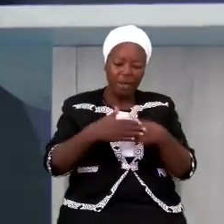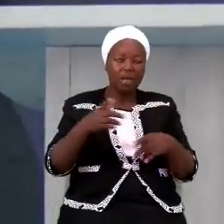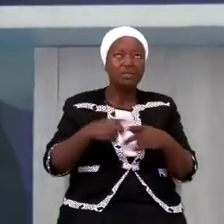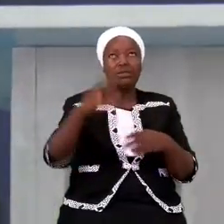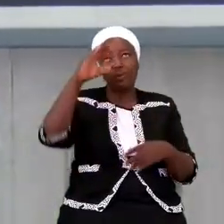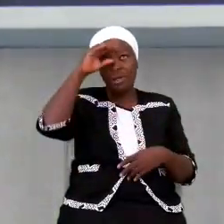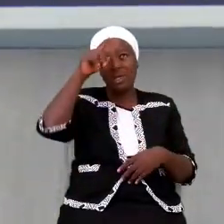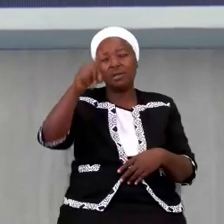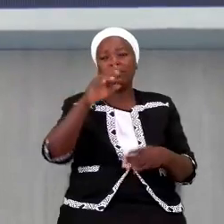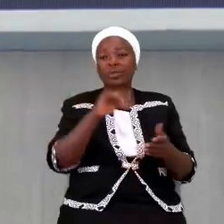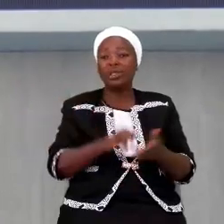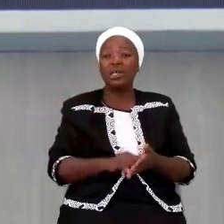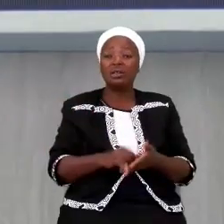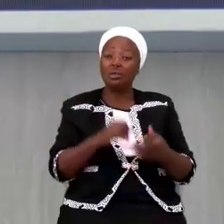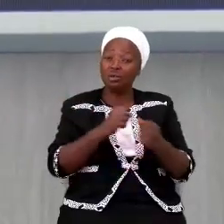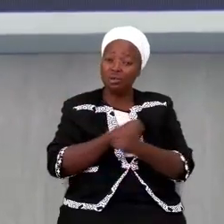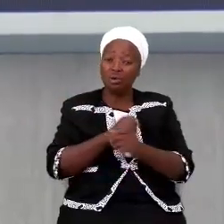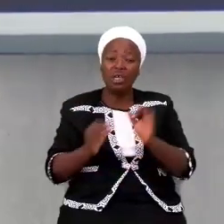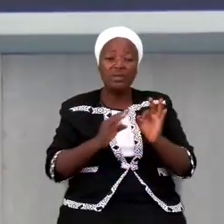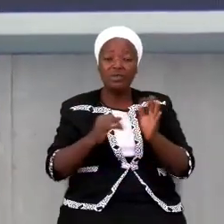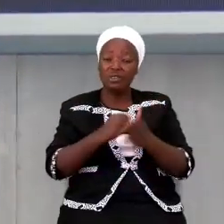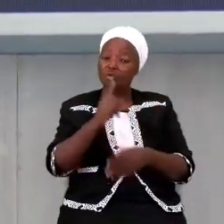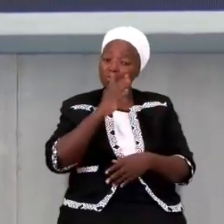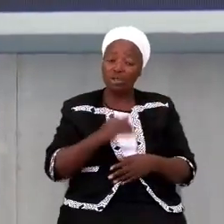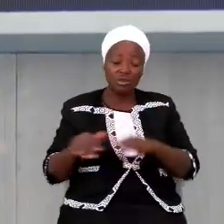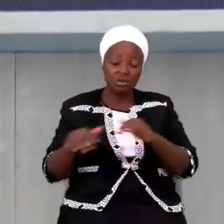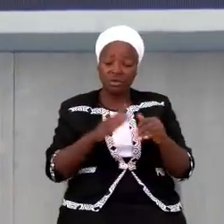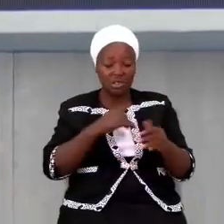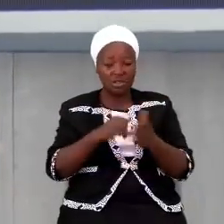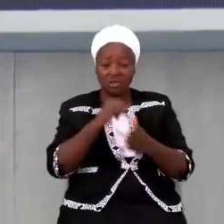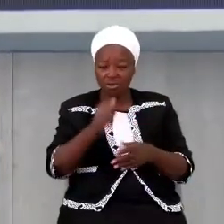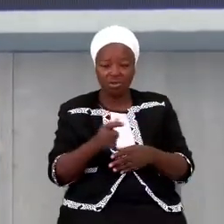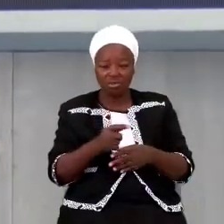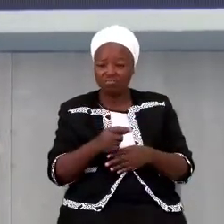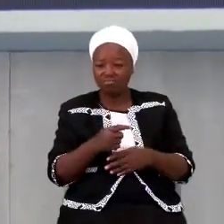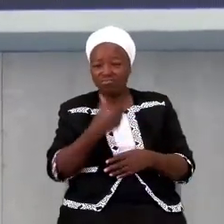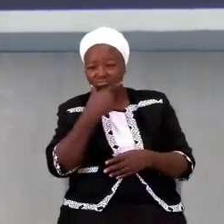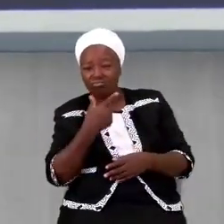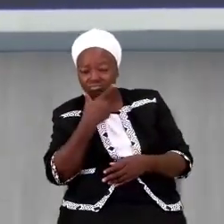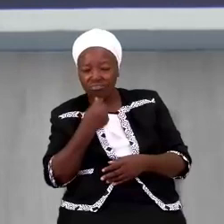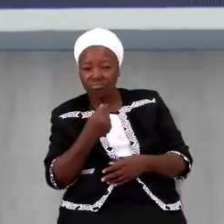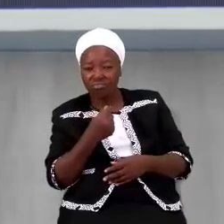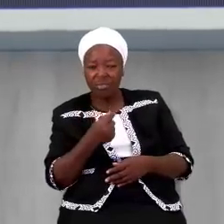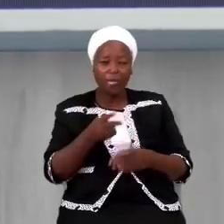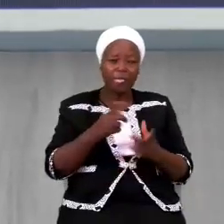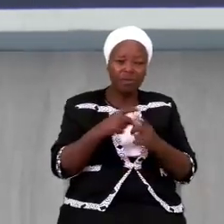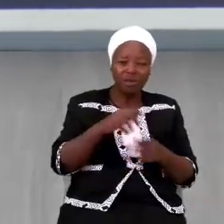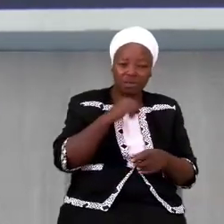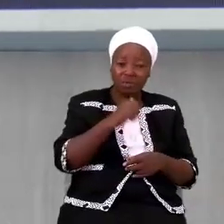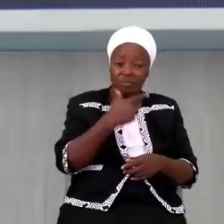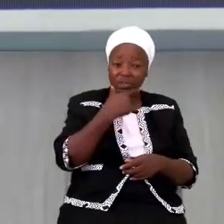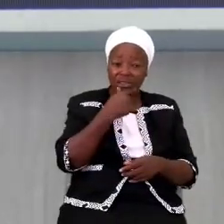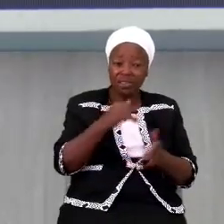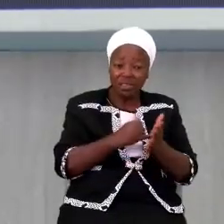the depth of our heart, is rewardable love for the manifold goodness toward Christ.